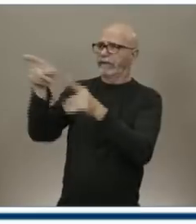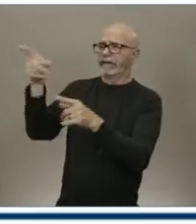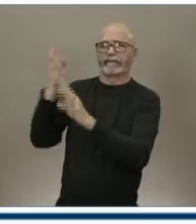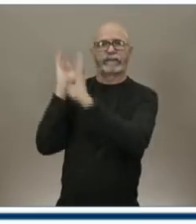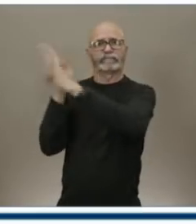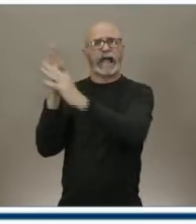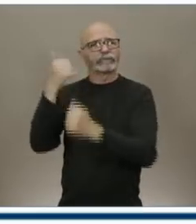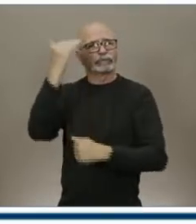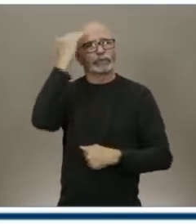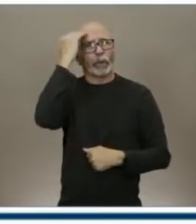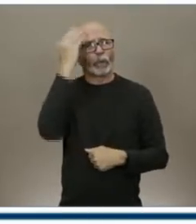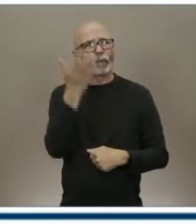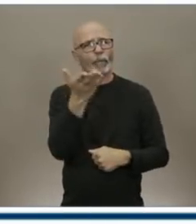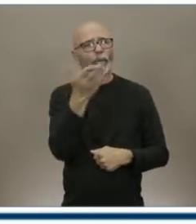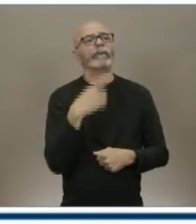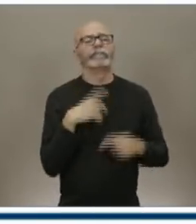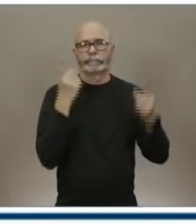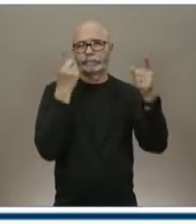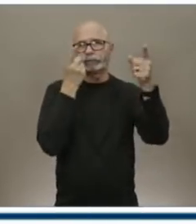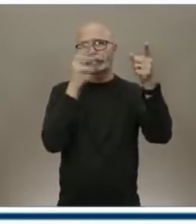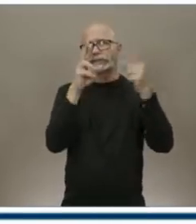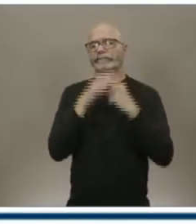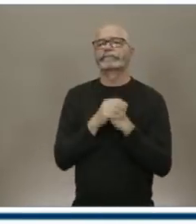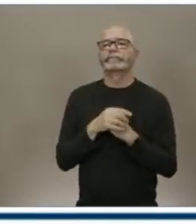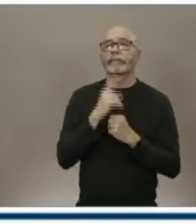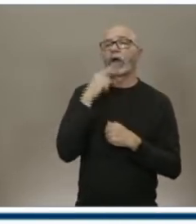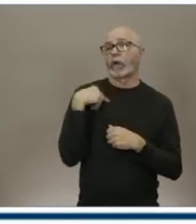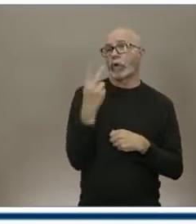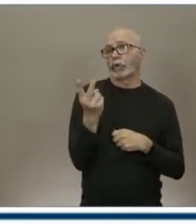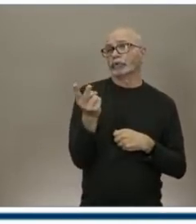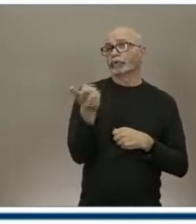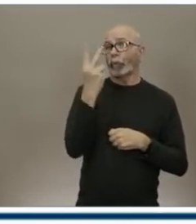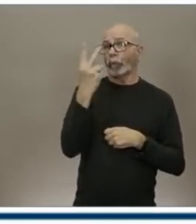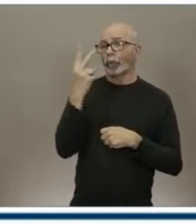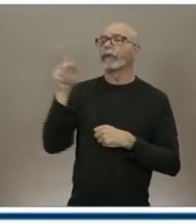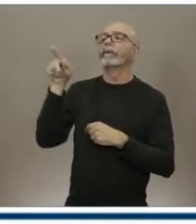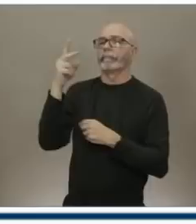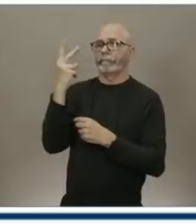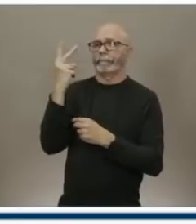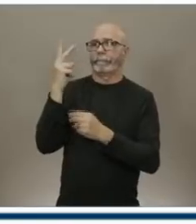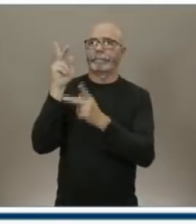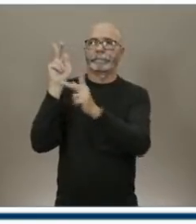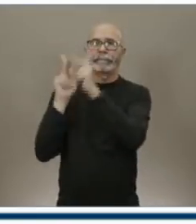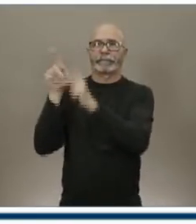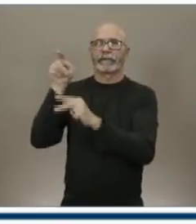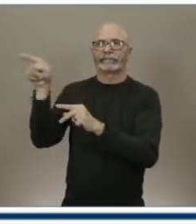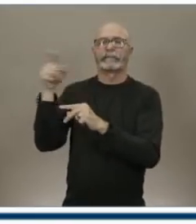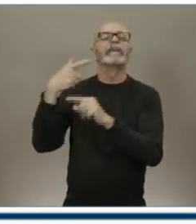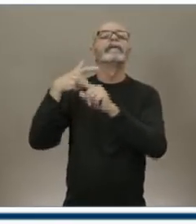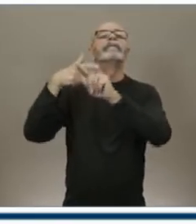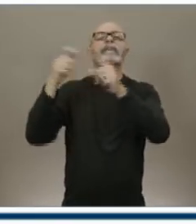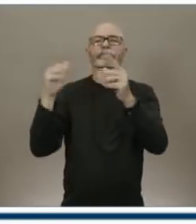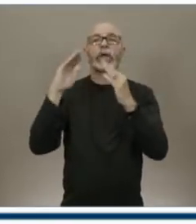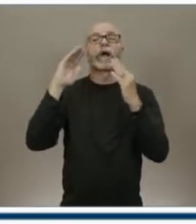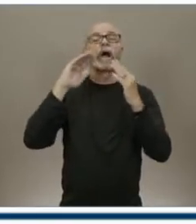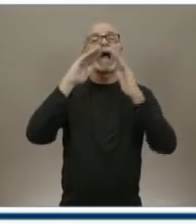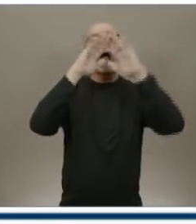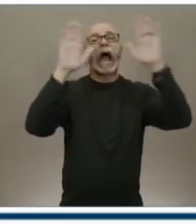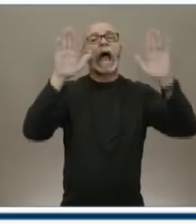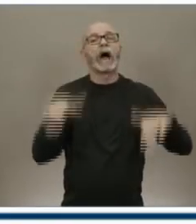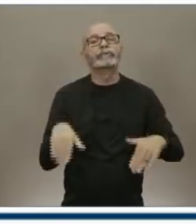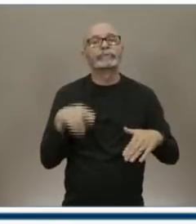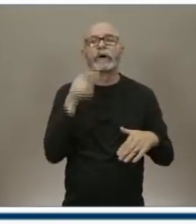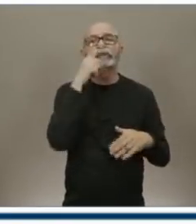two cases, their exposure was related to a household contact with an individual who'd been traveled outside of